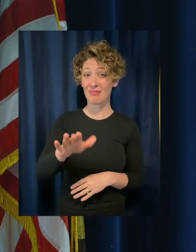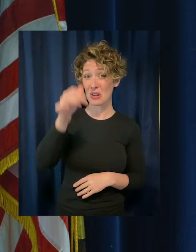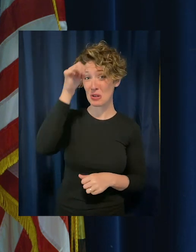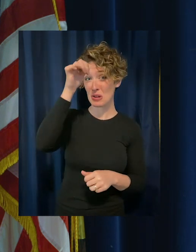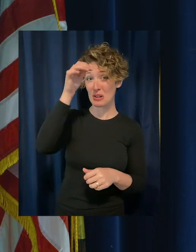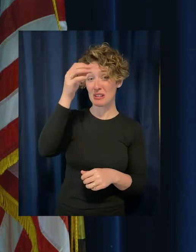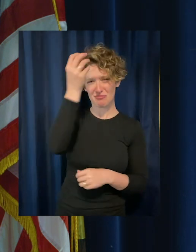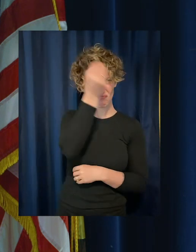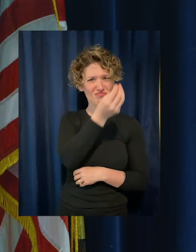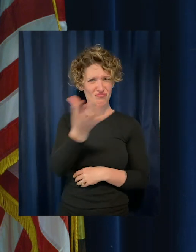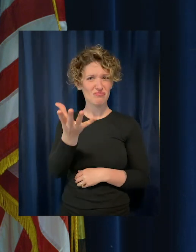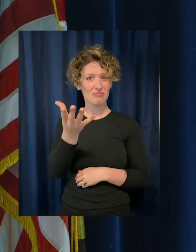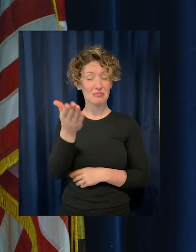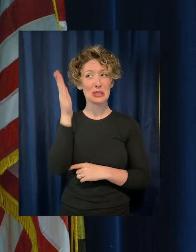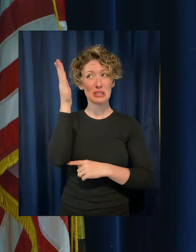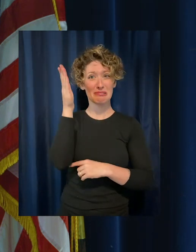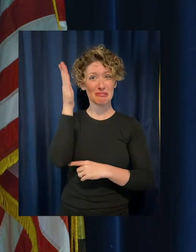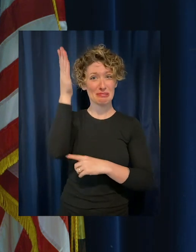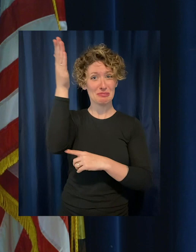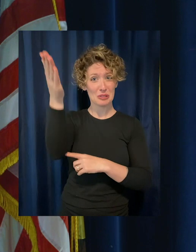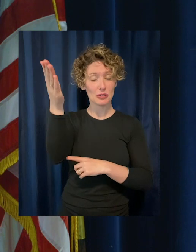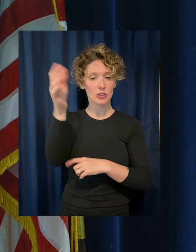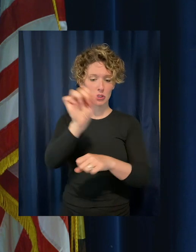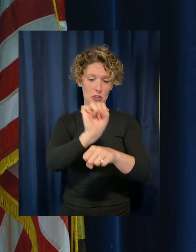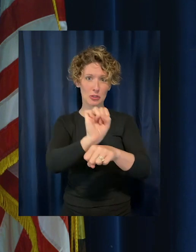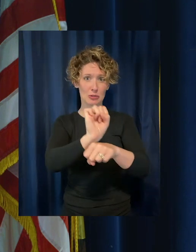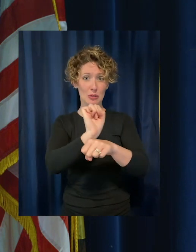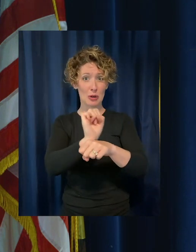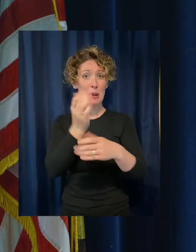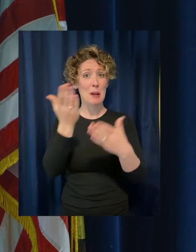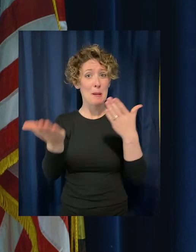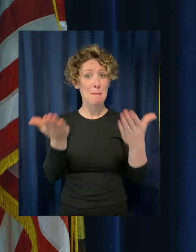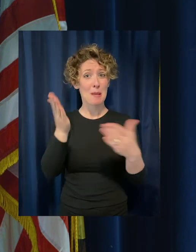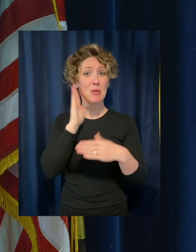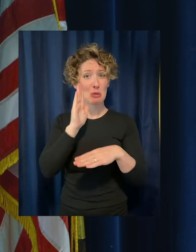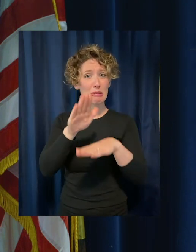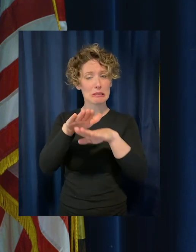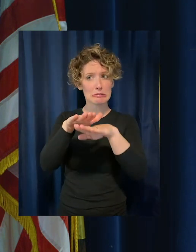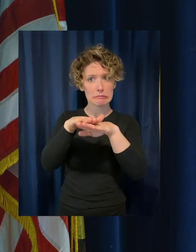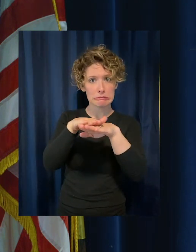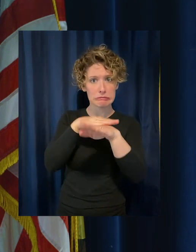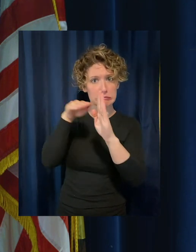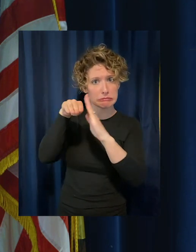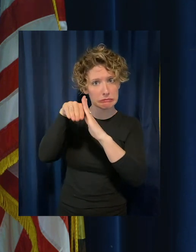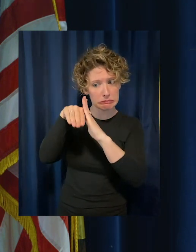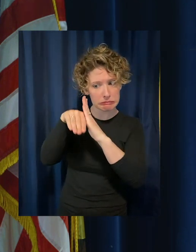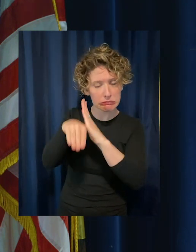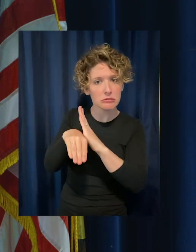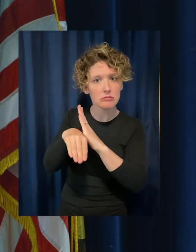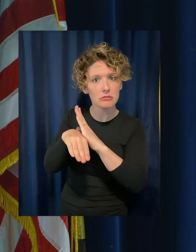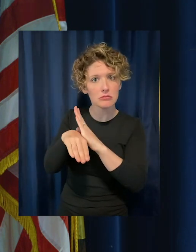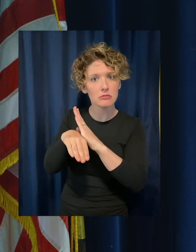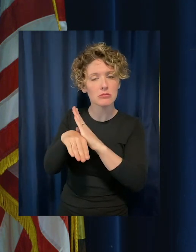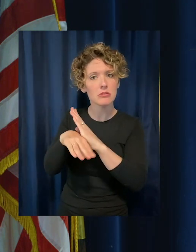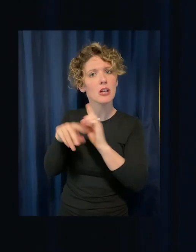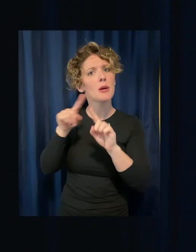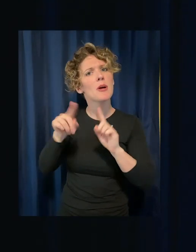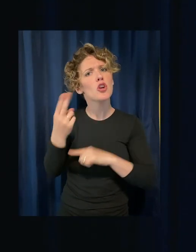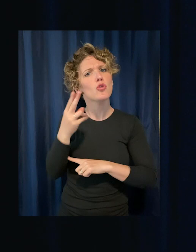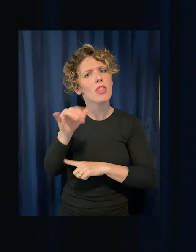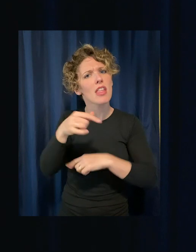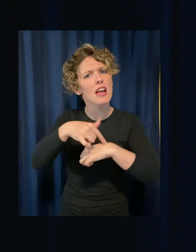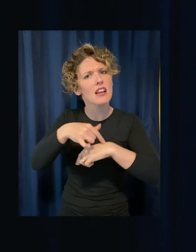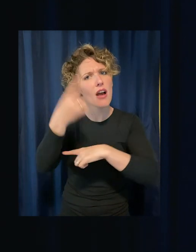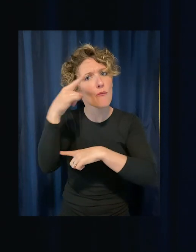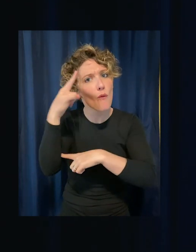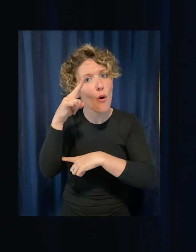years after this shutdown. So take this time to get more education. I hope you all have a